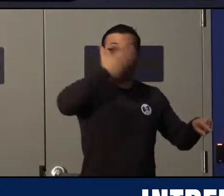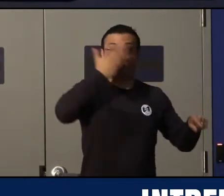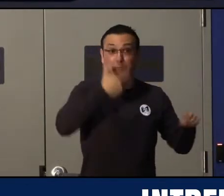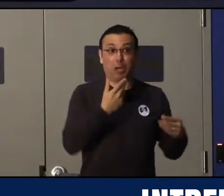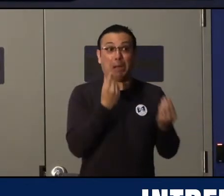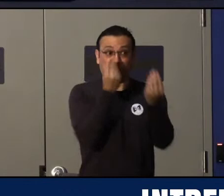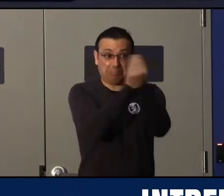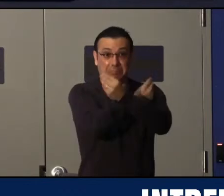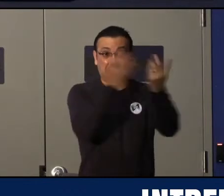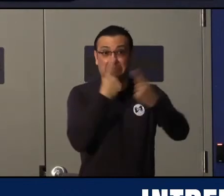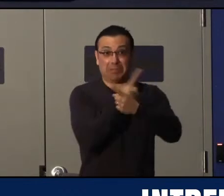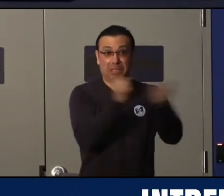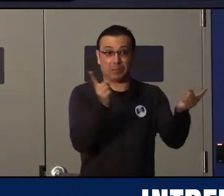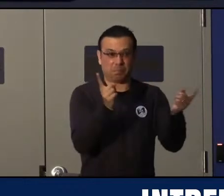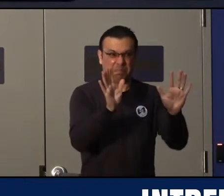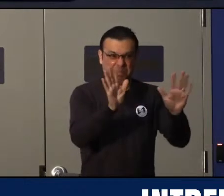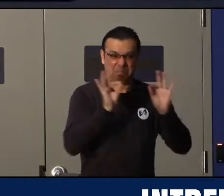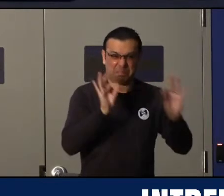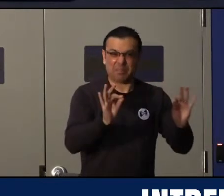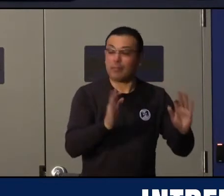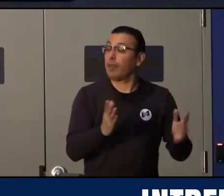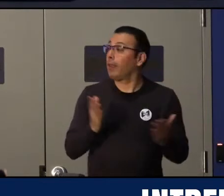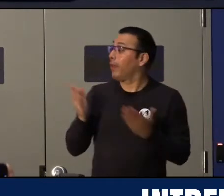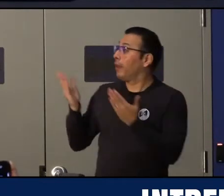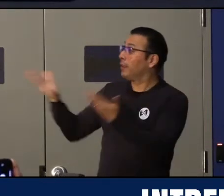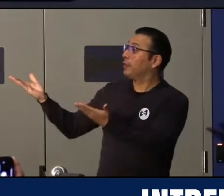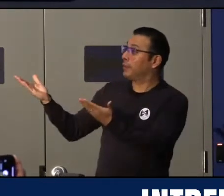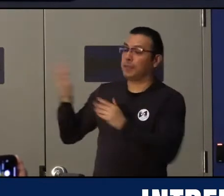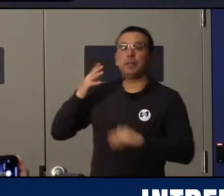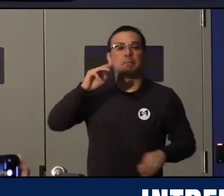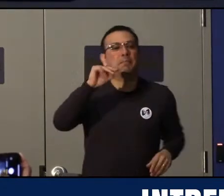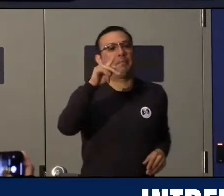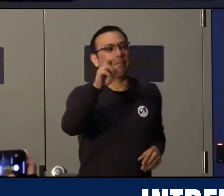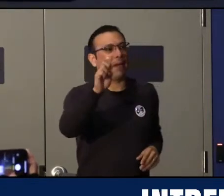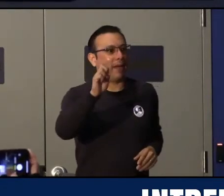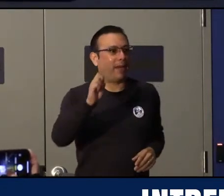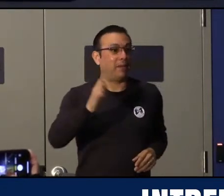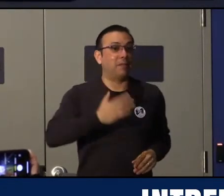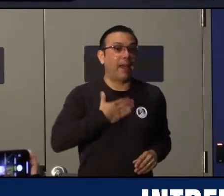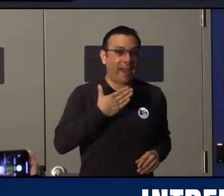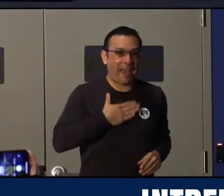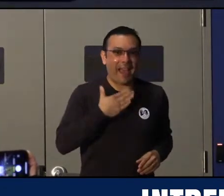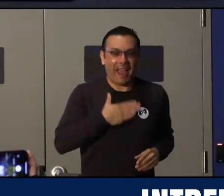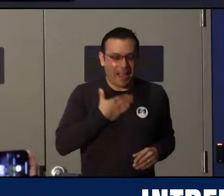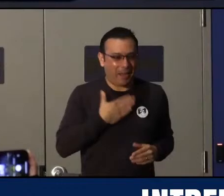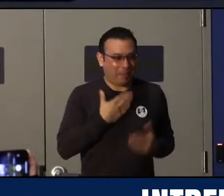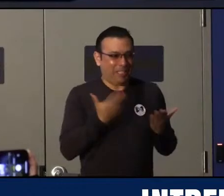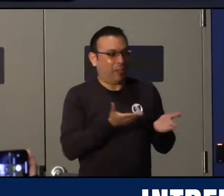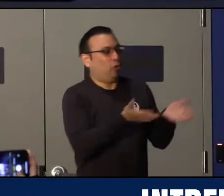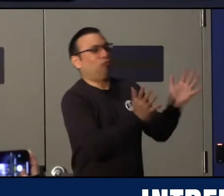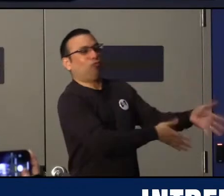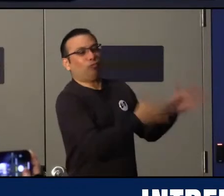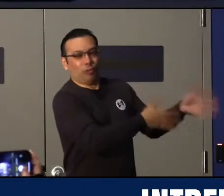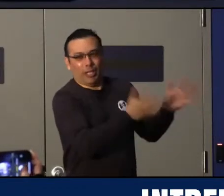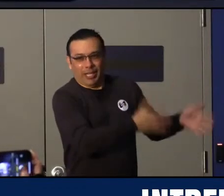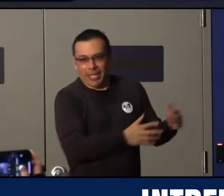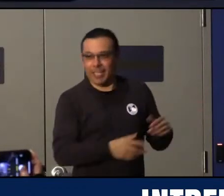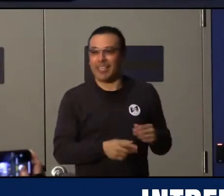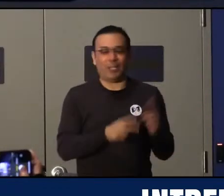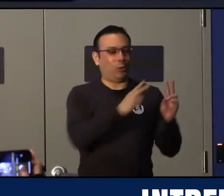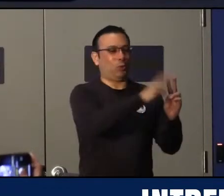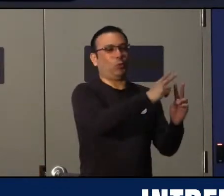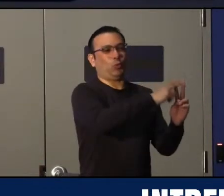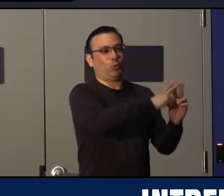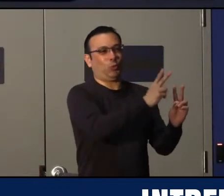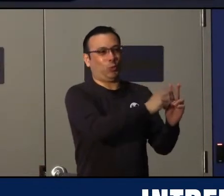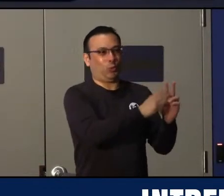Well, thank you very much for coming. It's my pleasure to get a chance to chat with my two friends here, Nicole and Sian. And I think